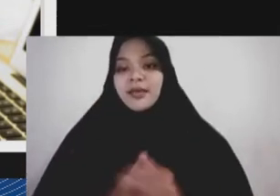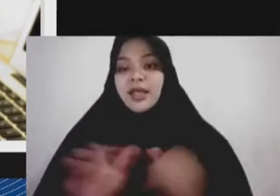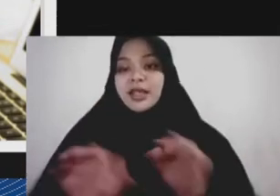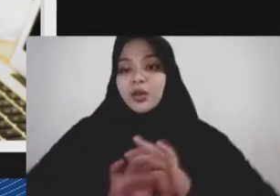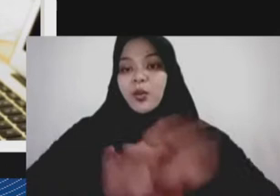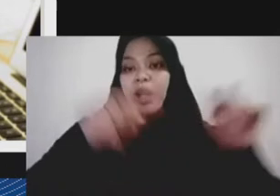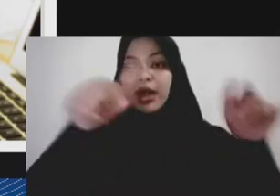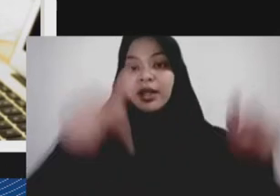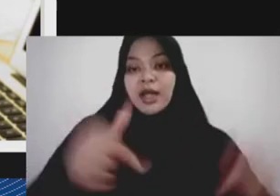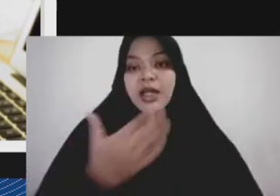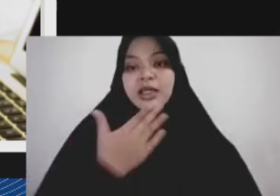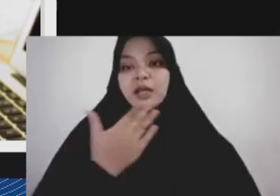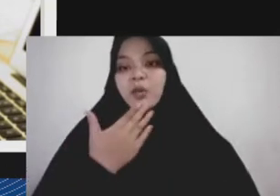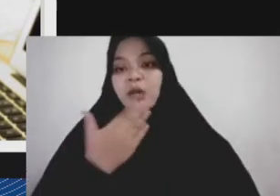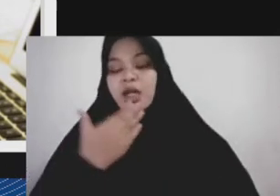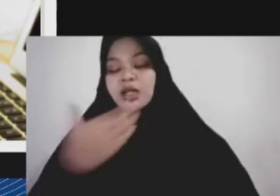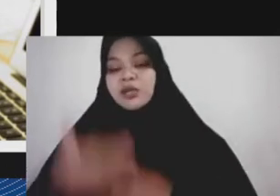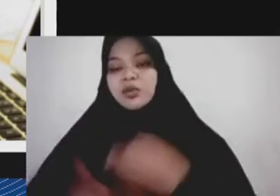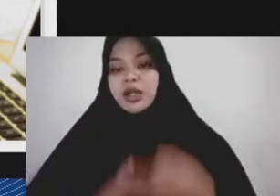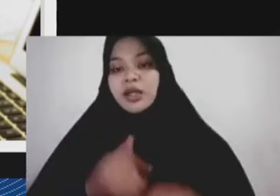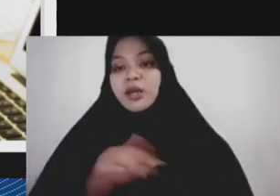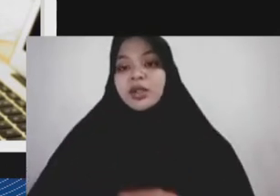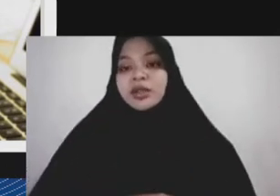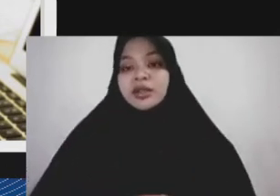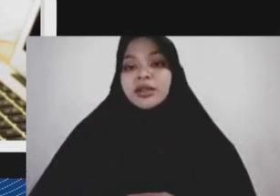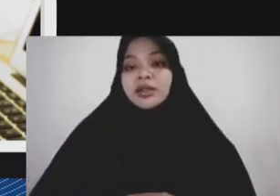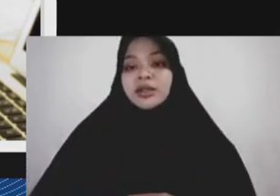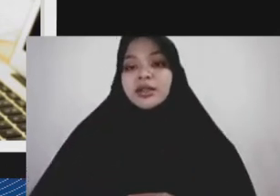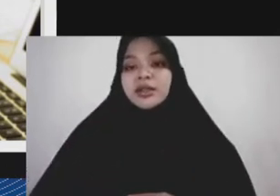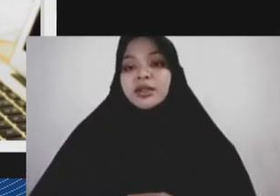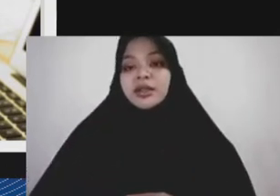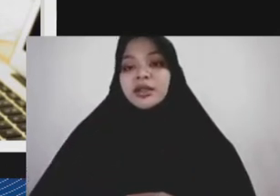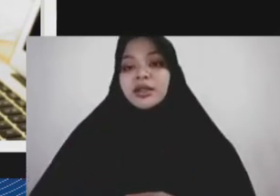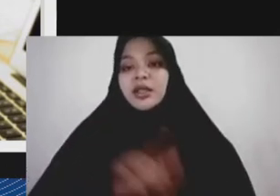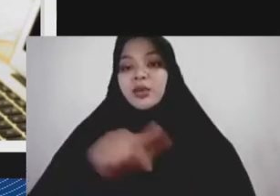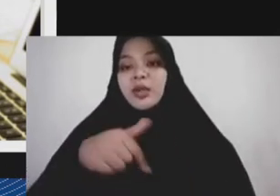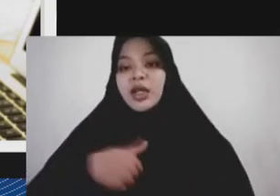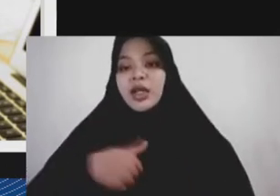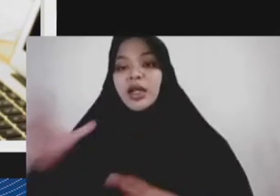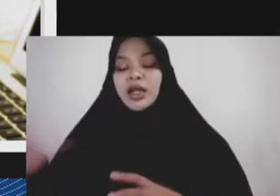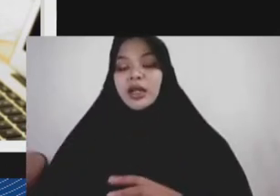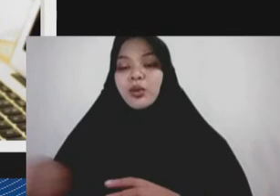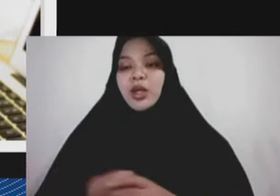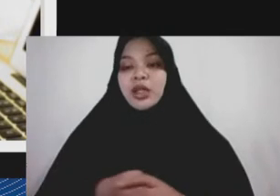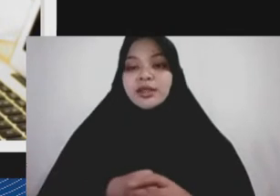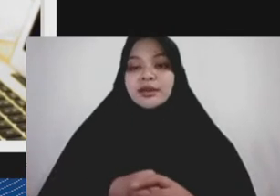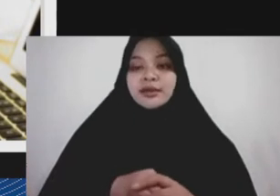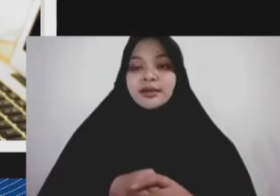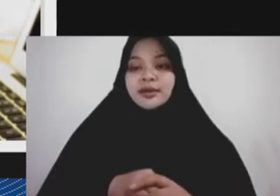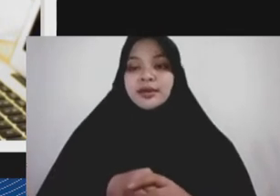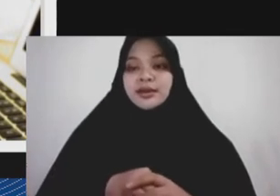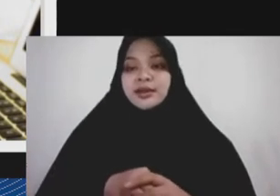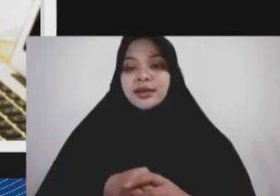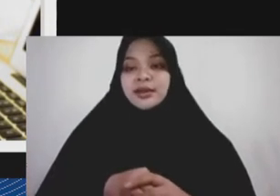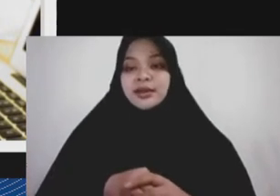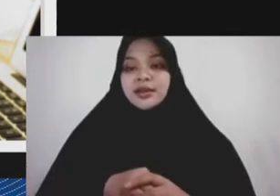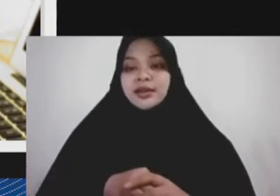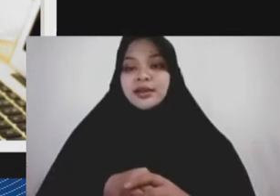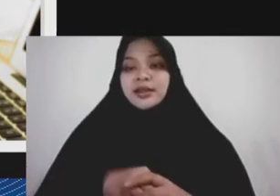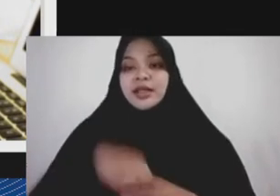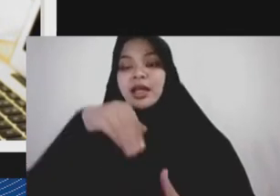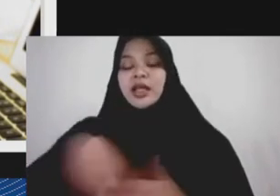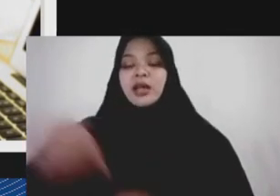simple, concise, and made into languages that are affected by gender-based violence.